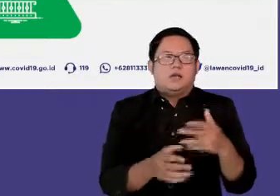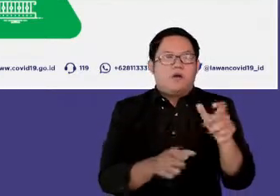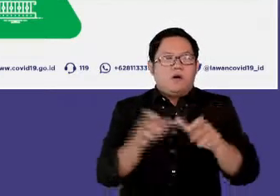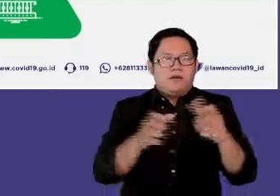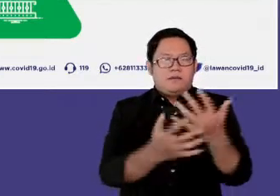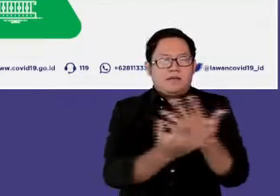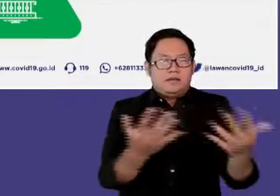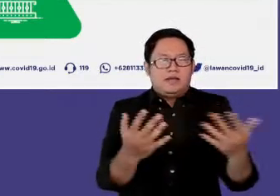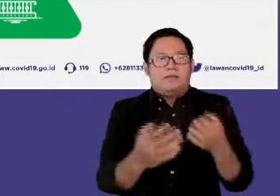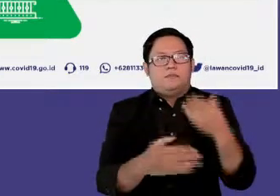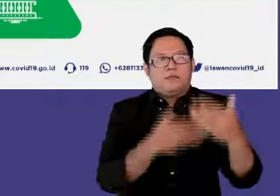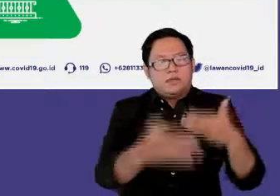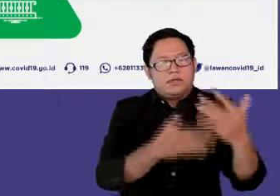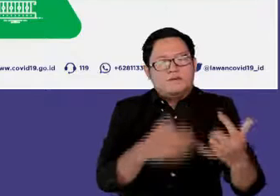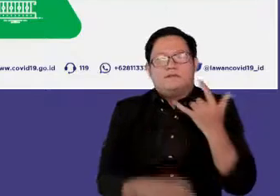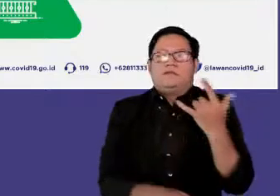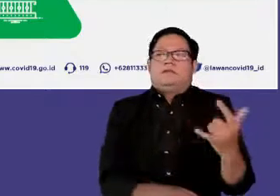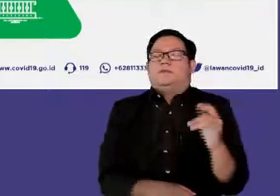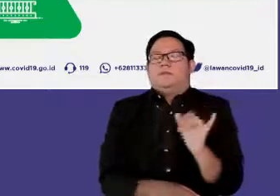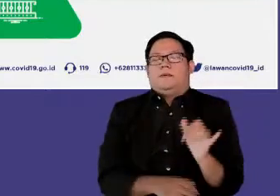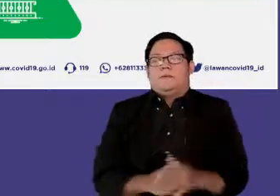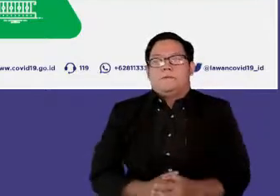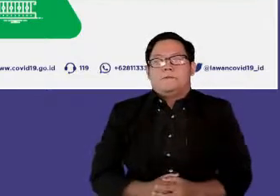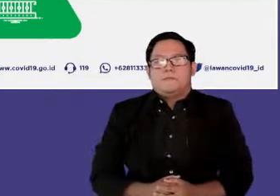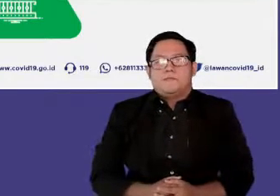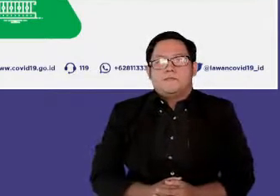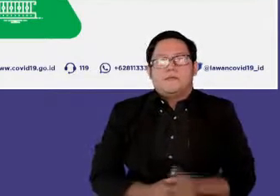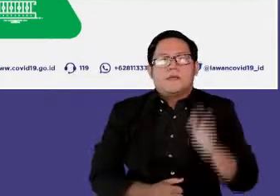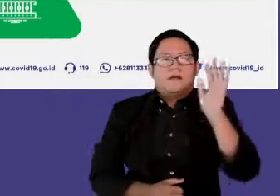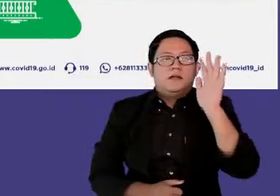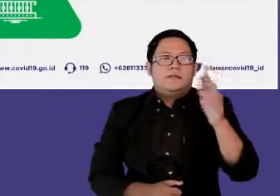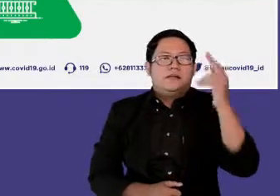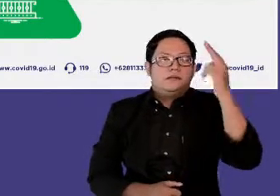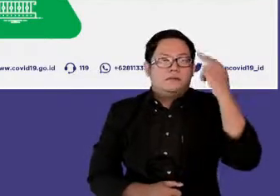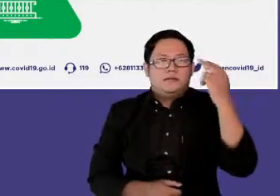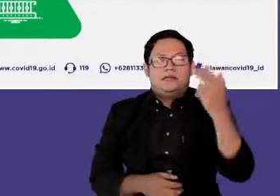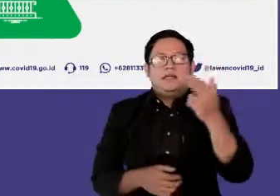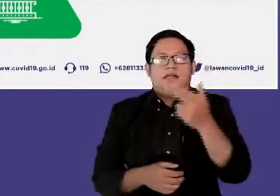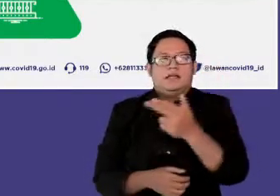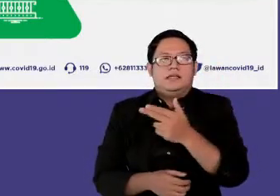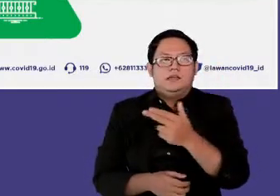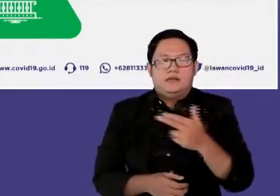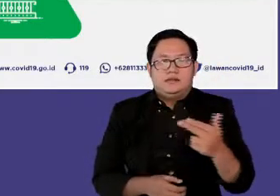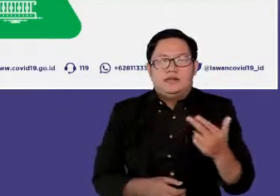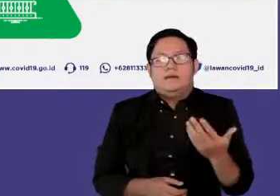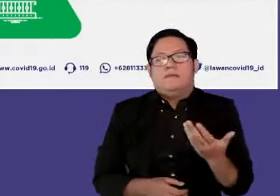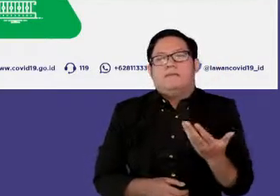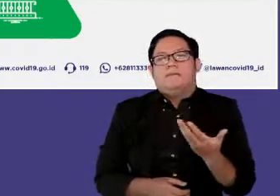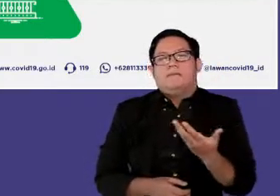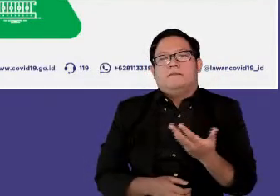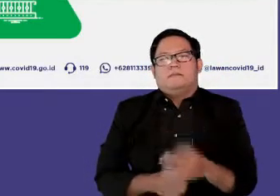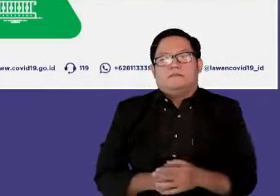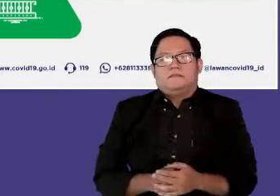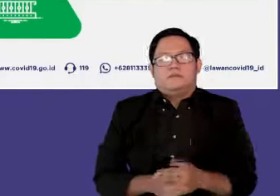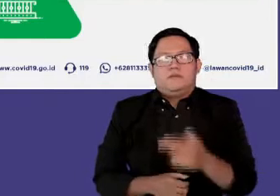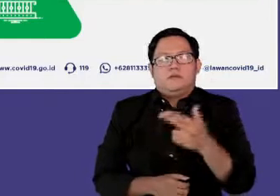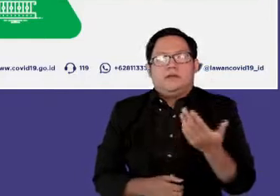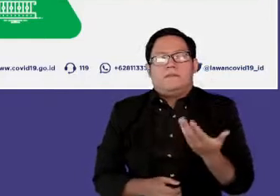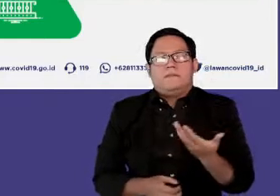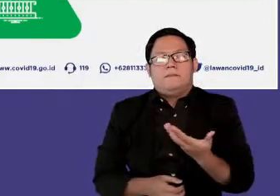In the future, the focus of the Indonesia government is to achieve a fatality rate of less than